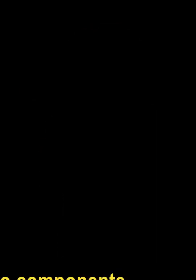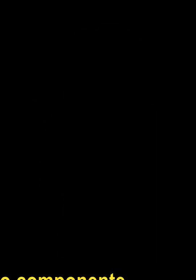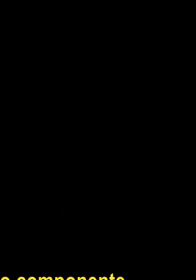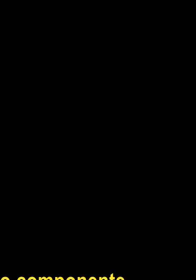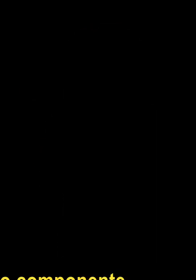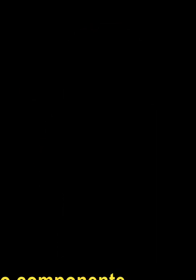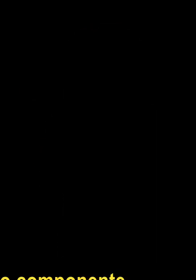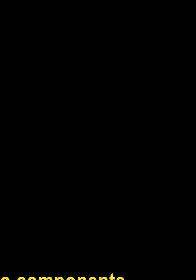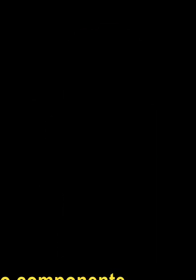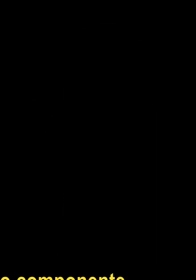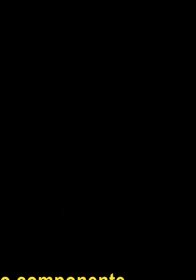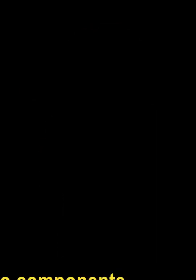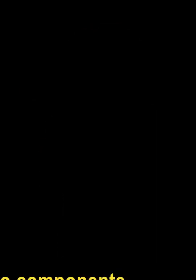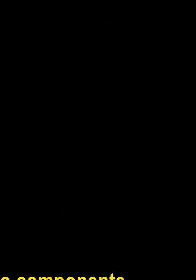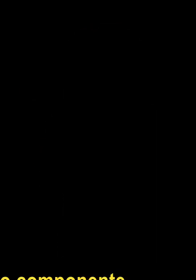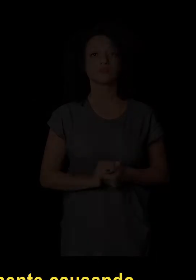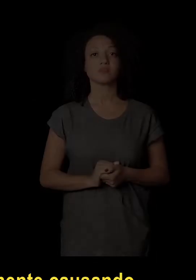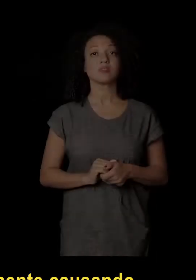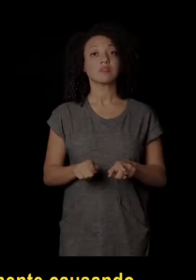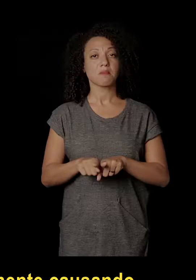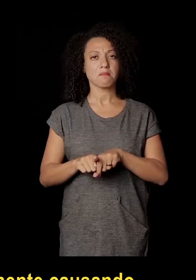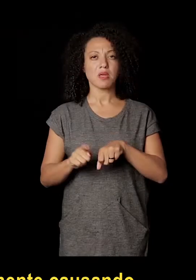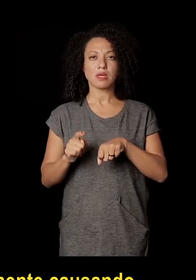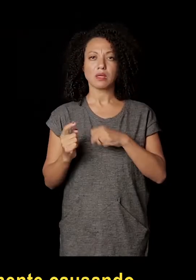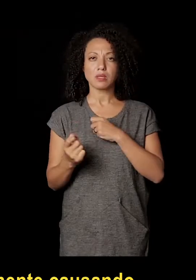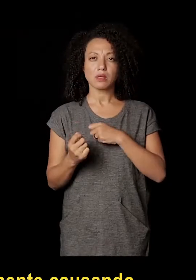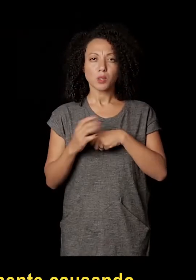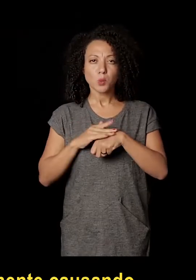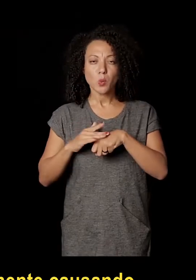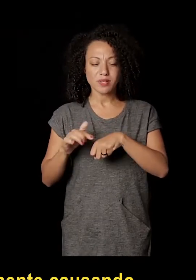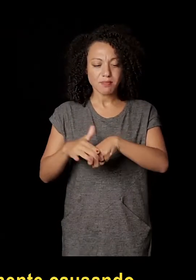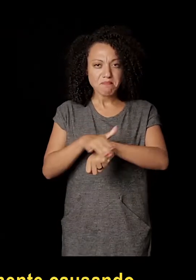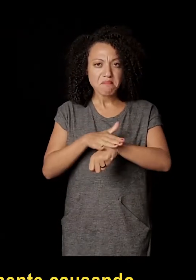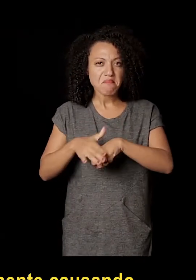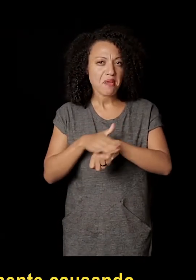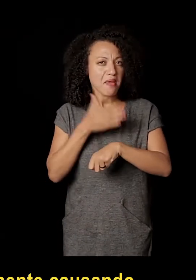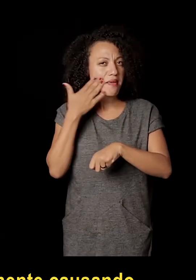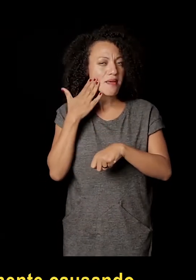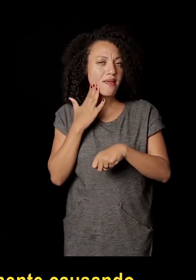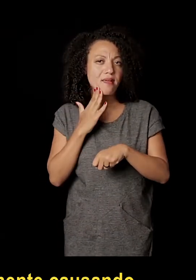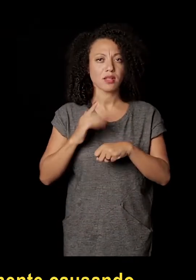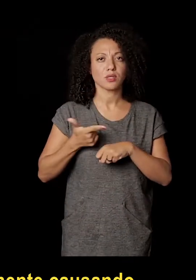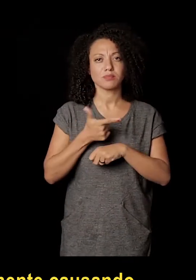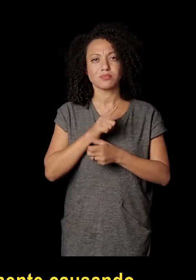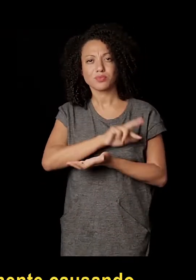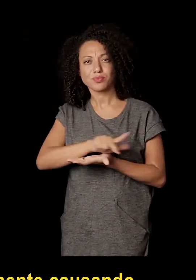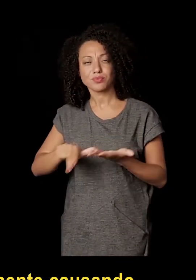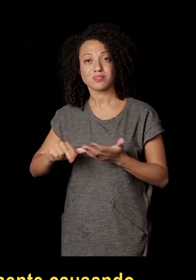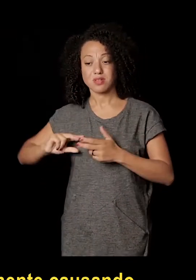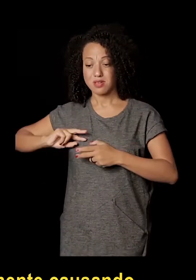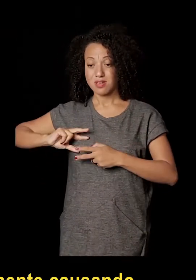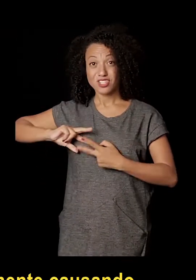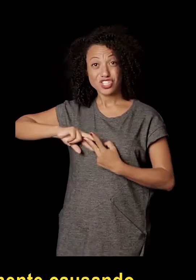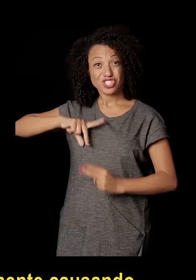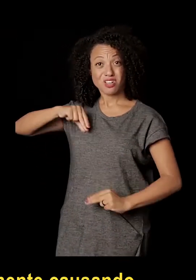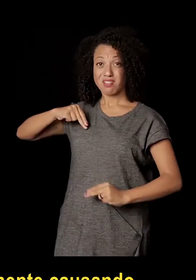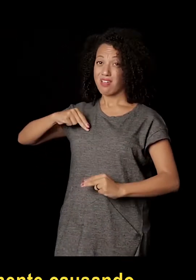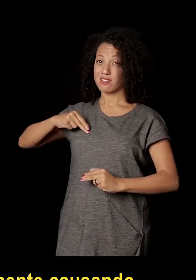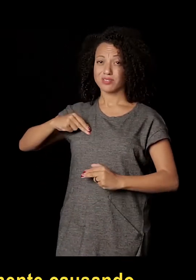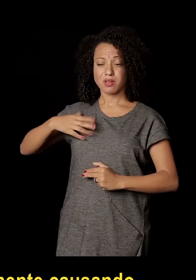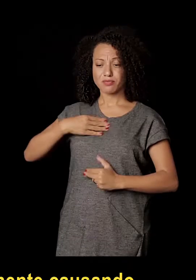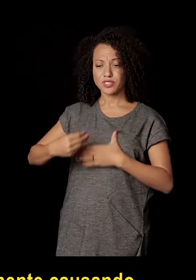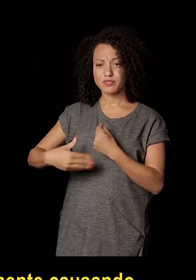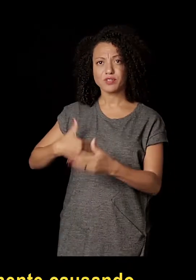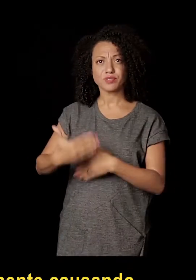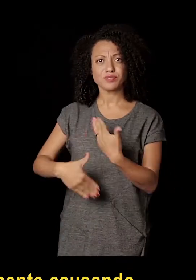diseases, various kinds of cancers and skin diseases and so forth, and possibly a second generational